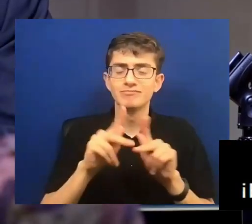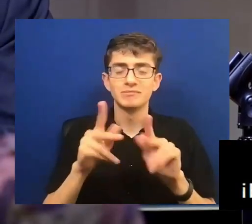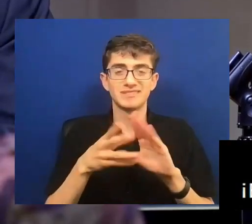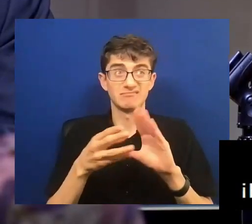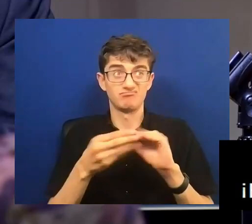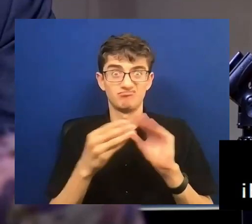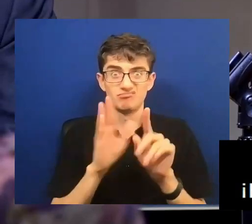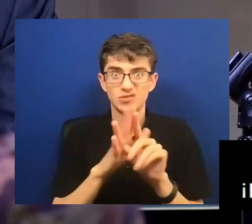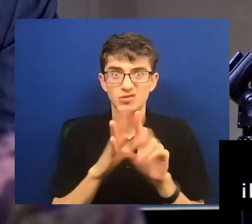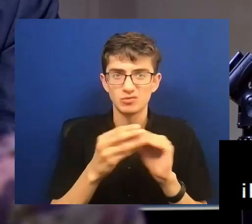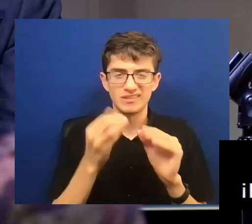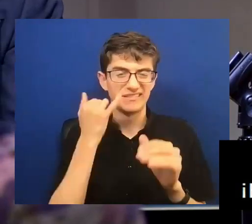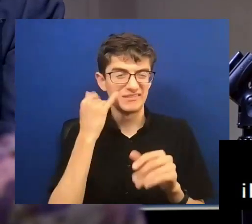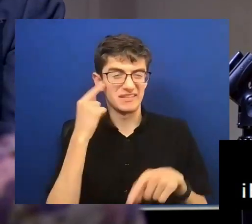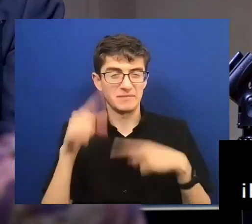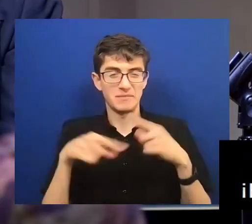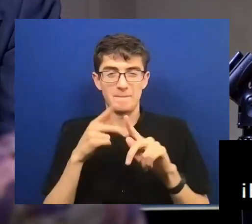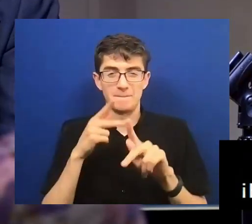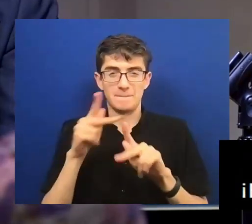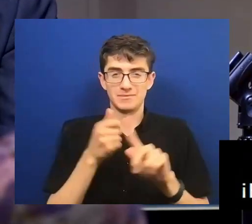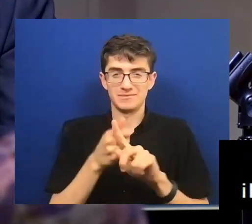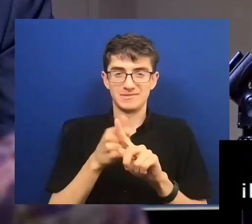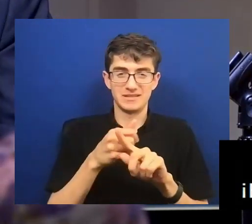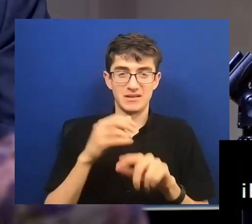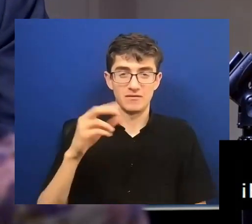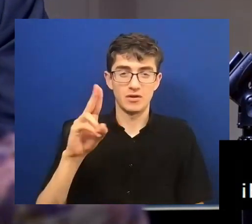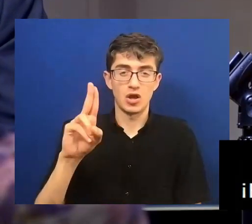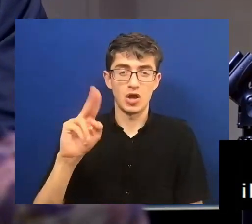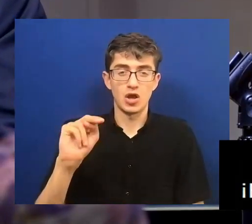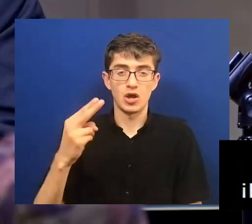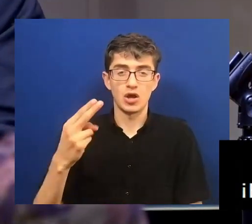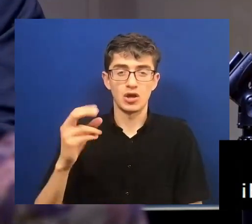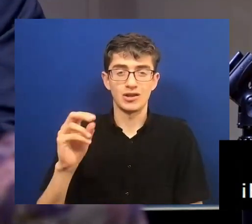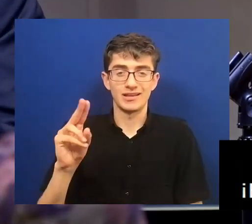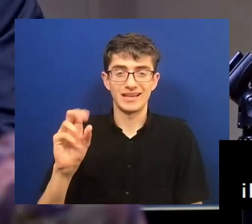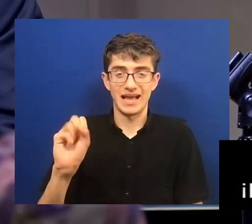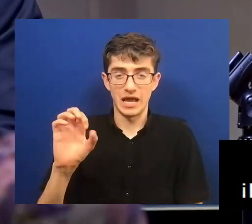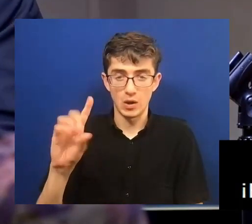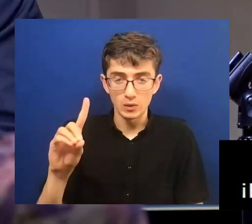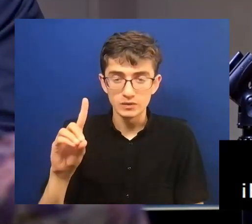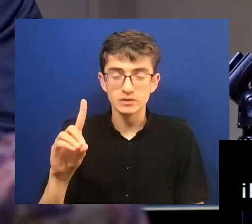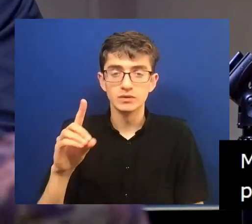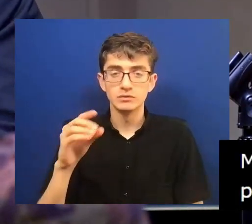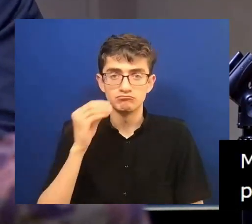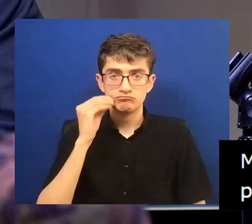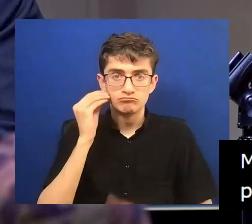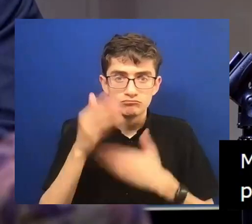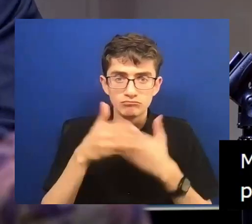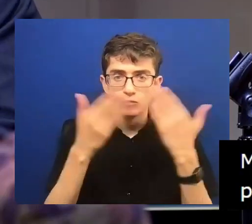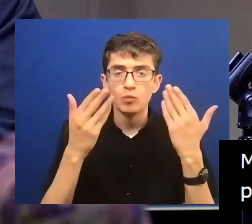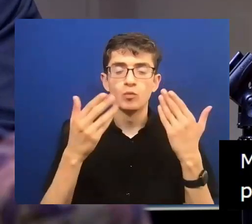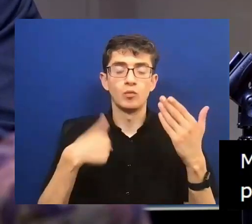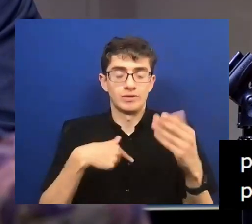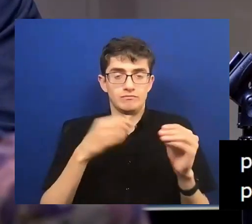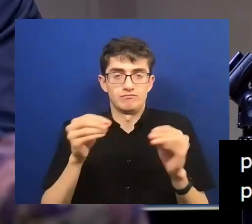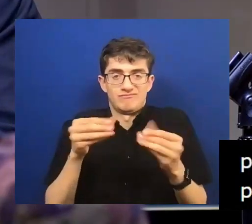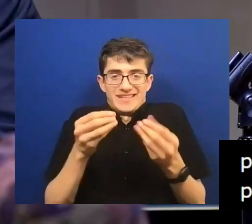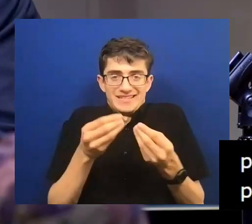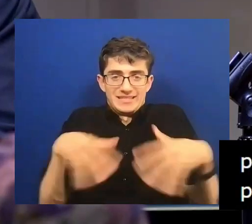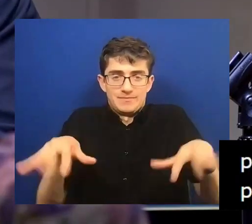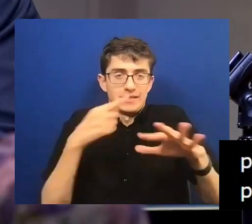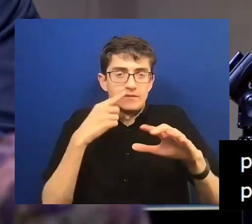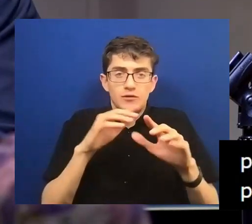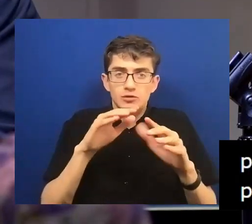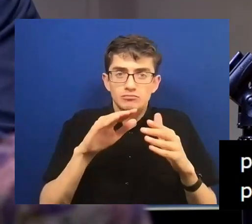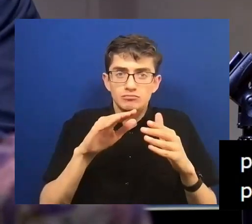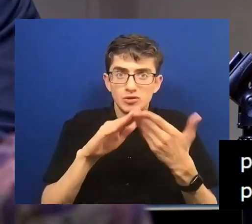get involved civically, but productively, we create a space for that, a space for community. We have lovely events like the Tech Fair